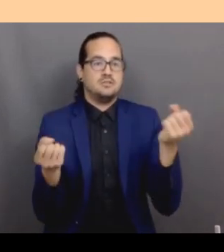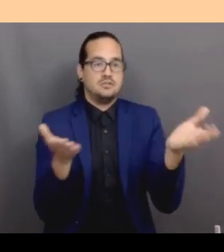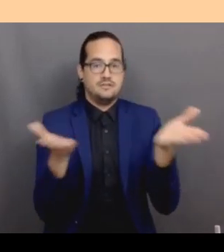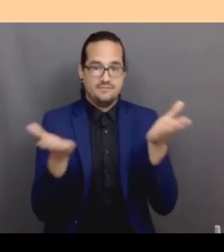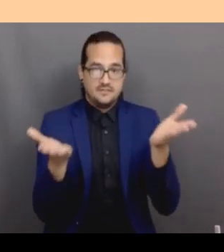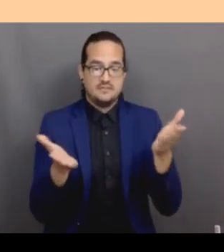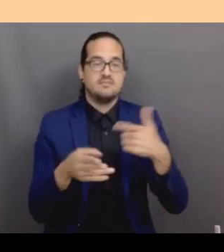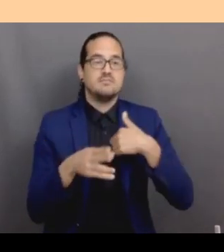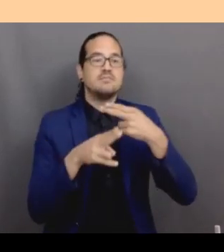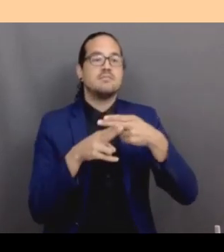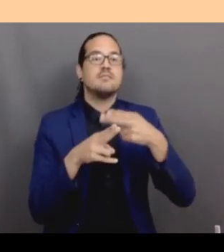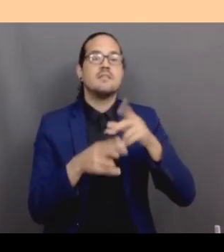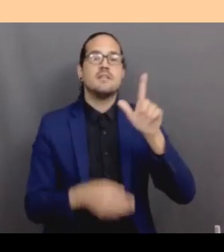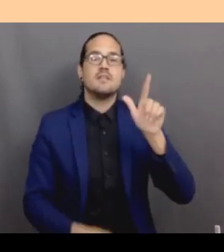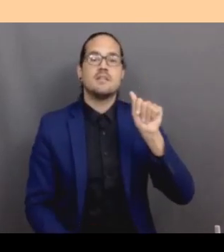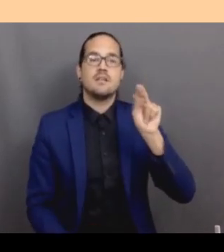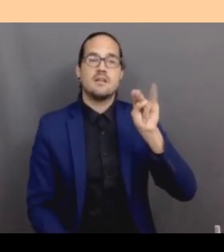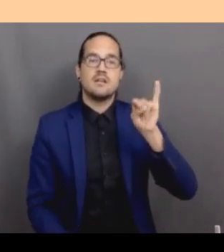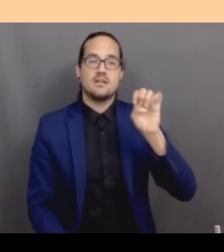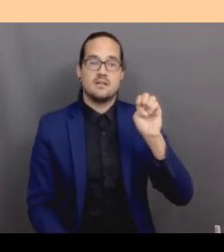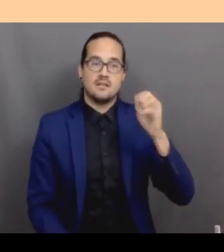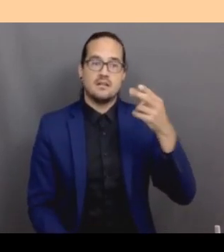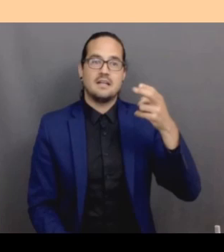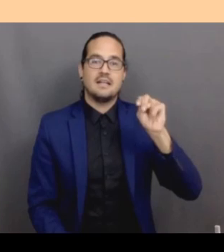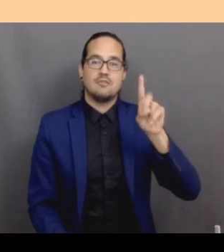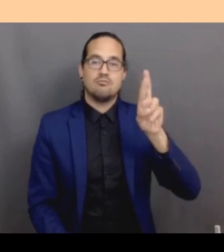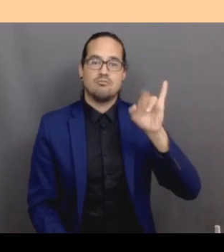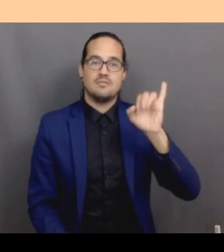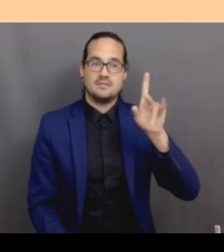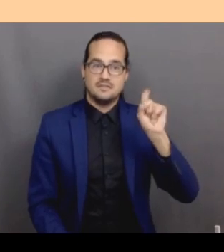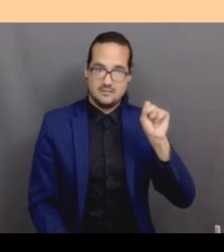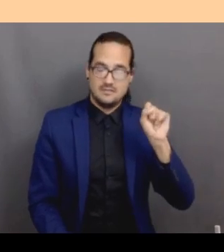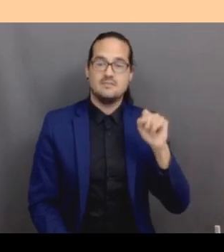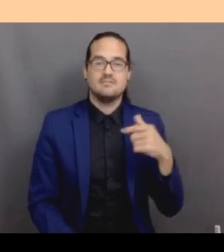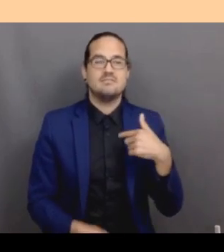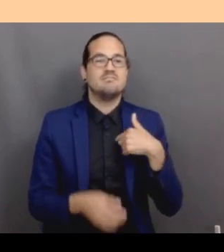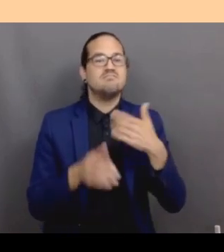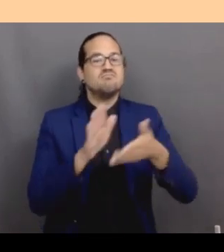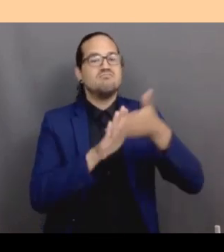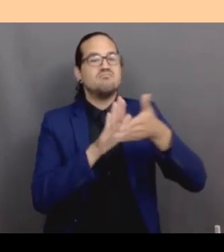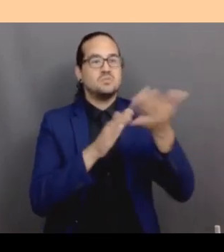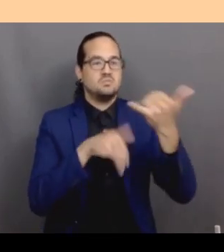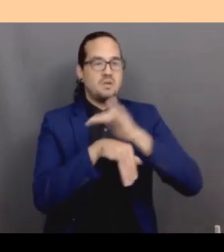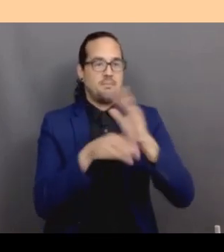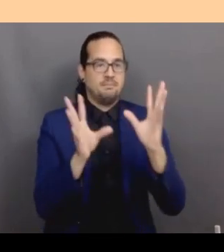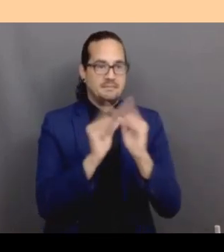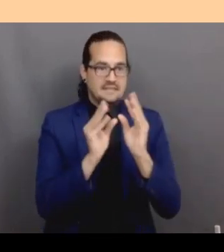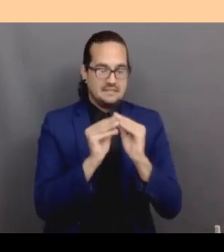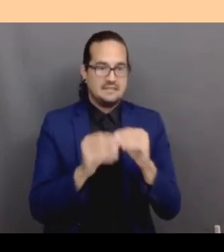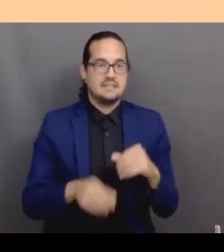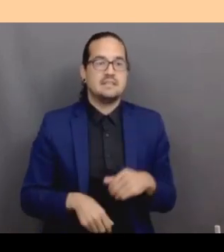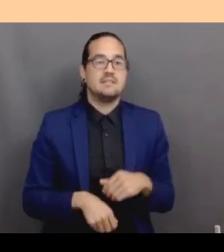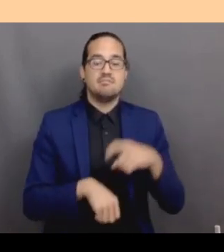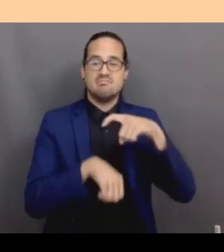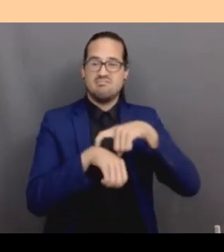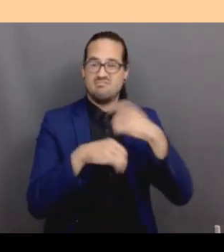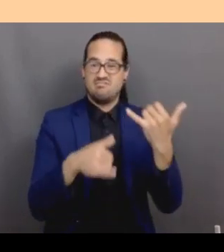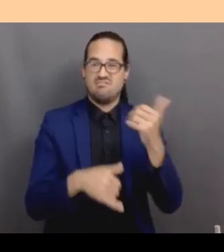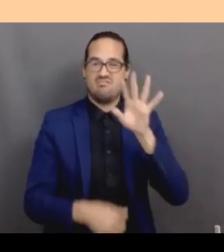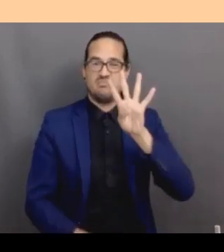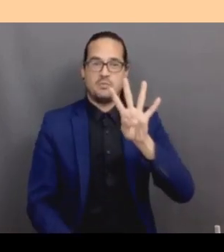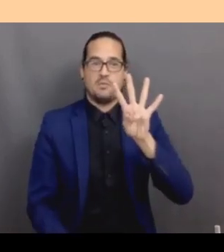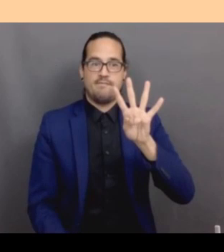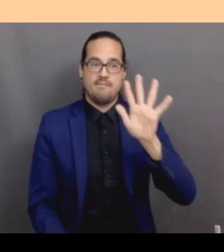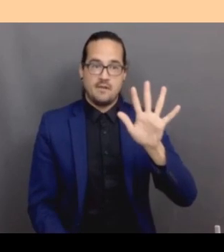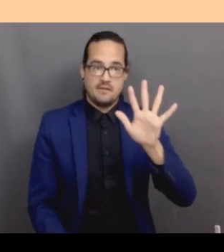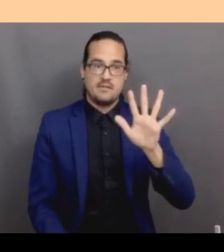is actually 4:45. And no, your clocks are not wrong in your home. I just want to let you know ahead of time